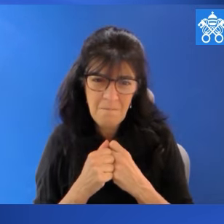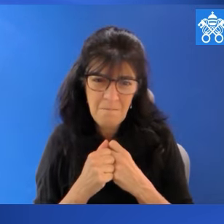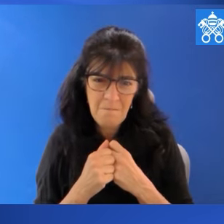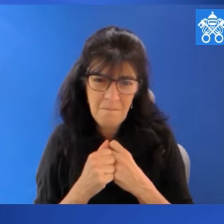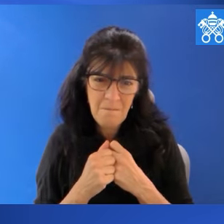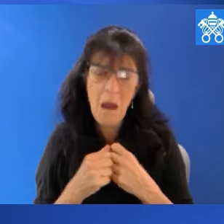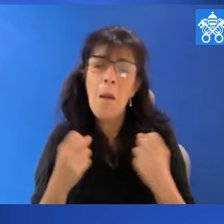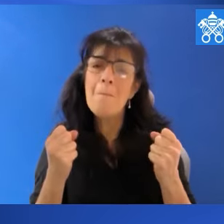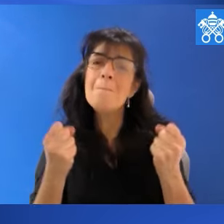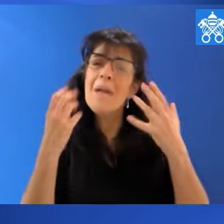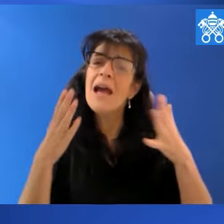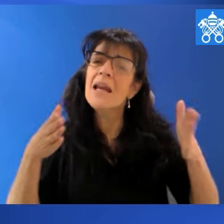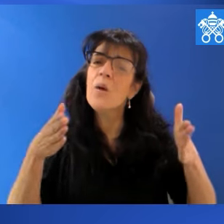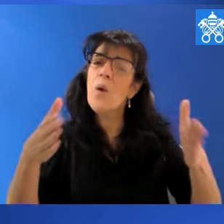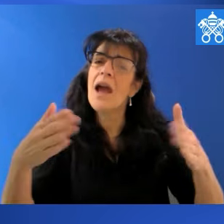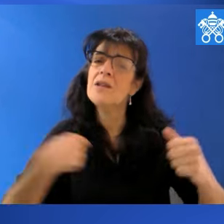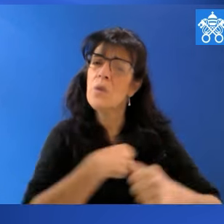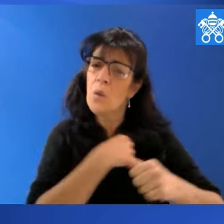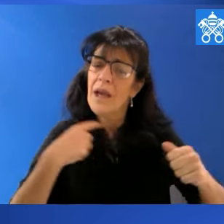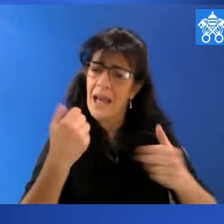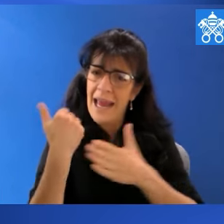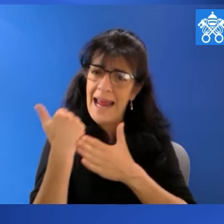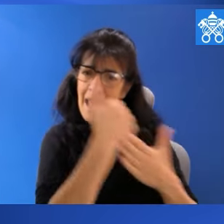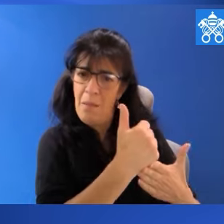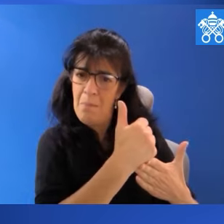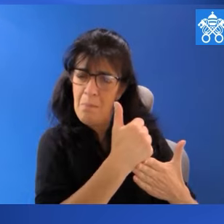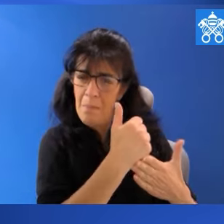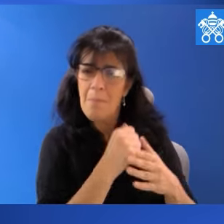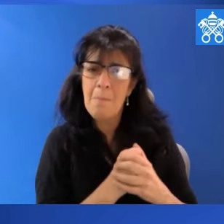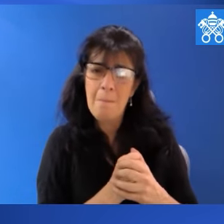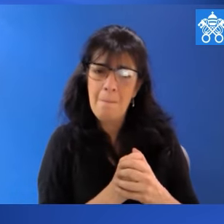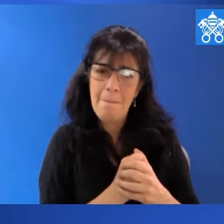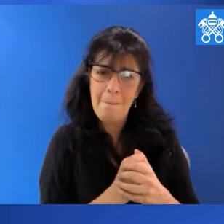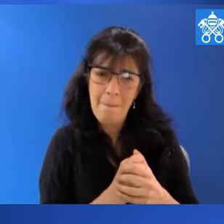There are many ways to make a contribution.